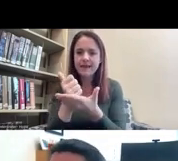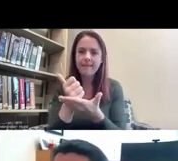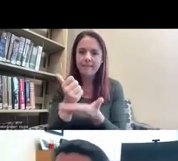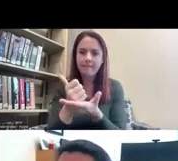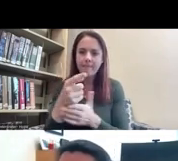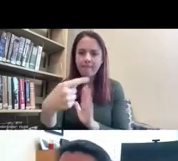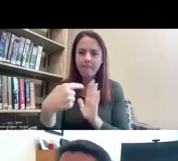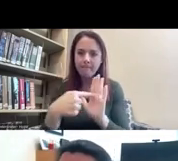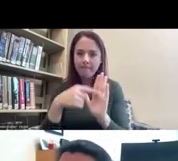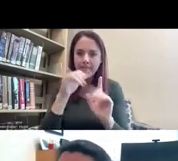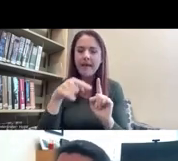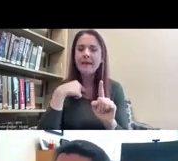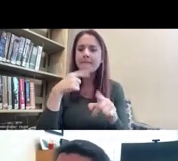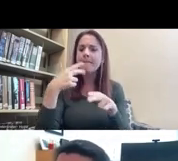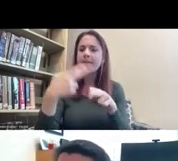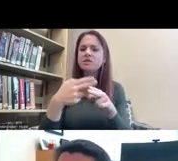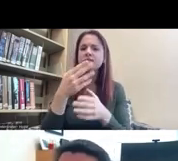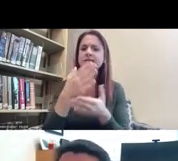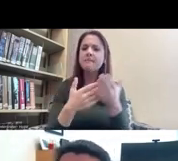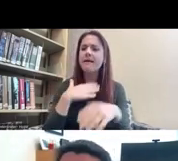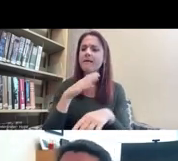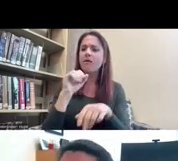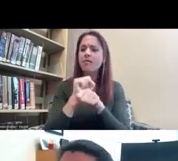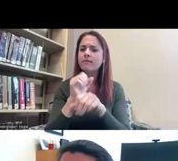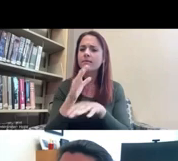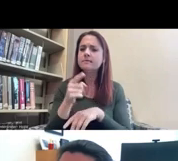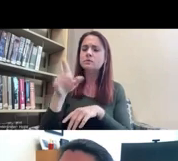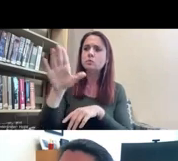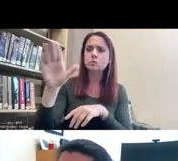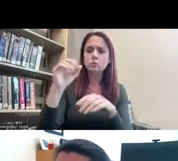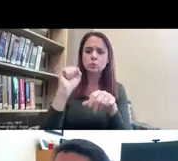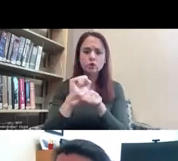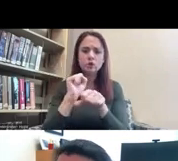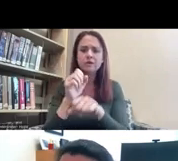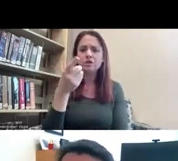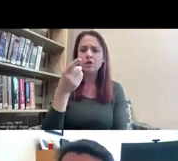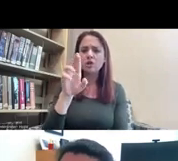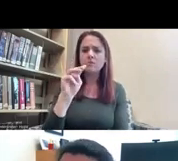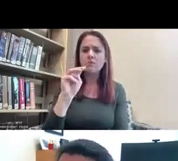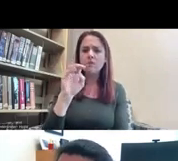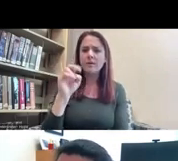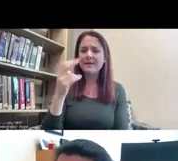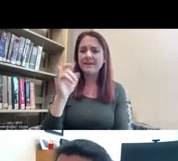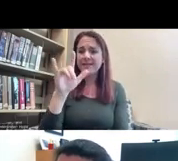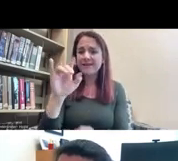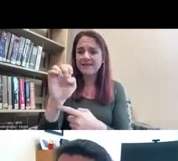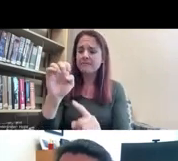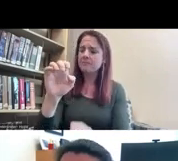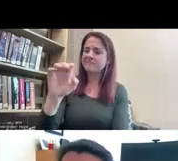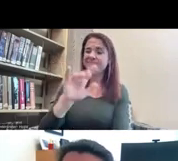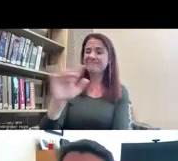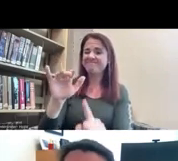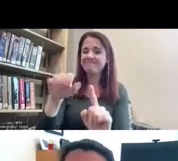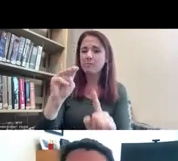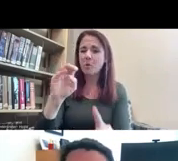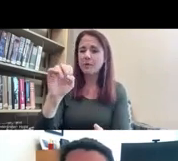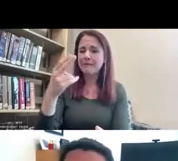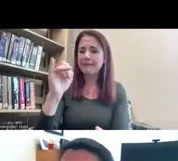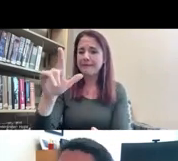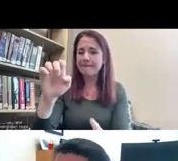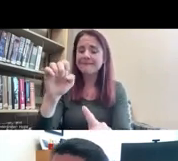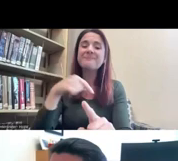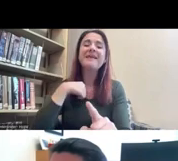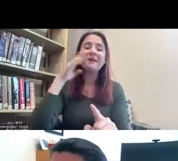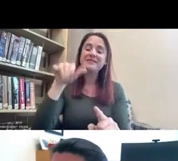of the work of my colleague, Dr. Mohile, and I know other panelists here are going to be talking about their work as well.